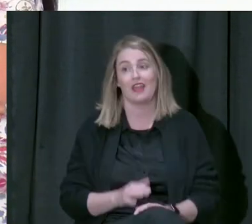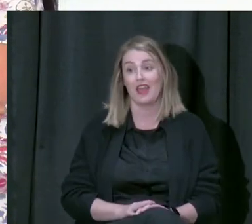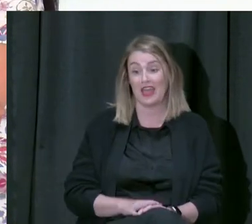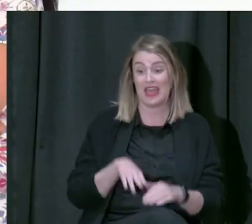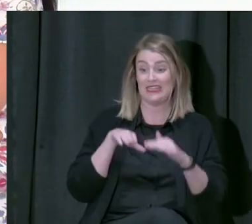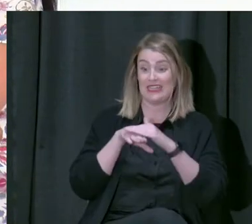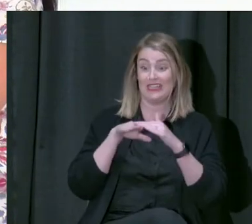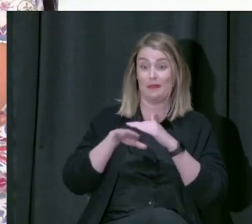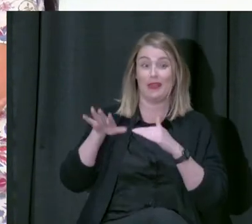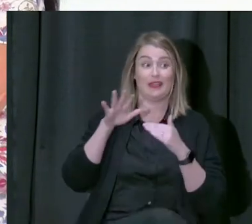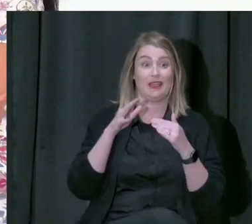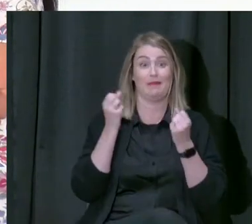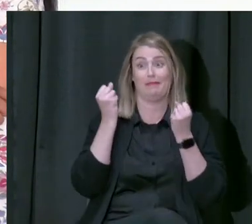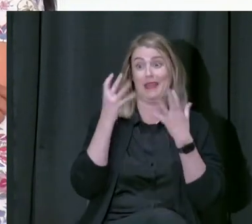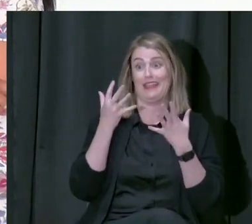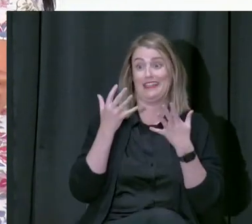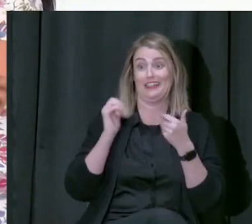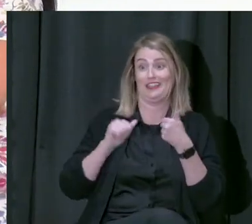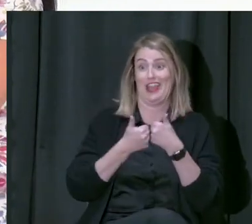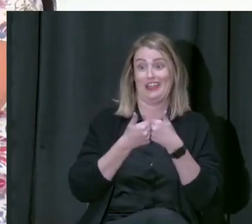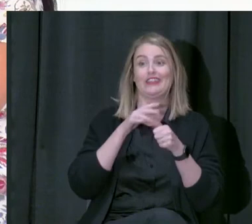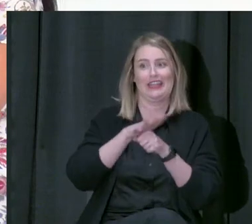accessibility space today. Right.